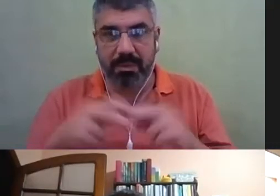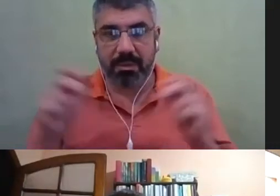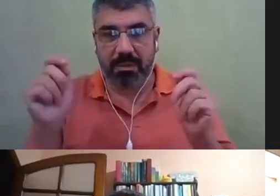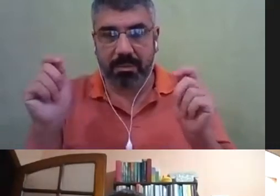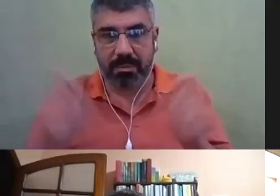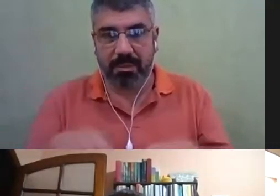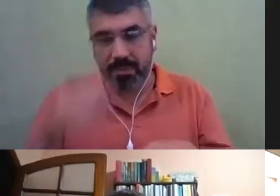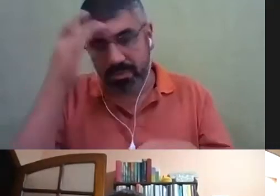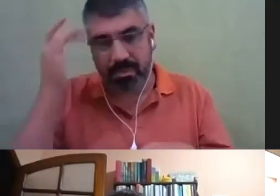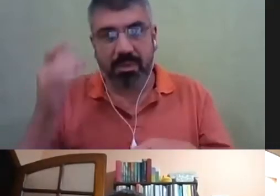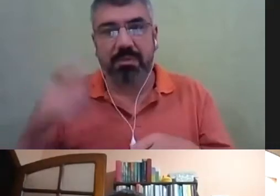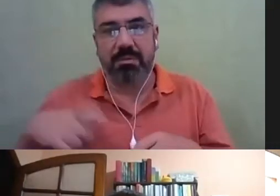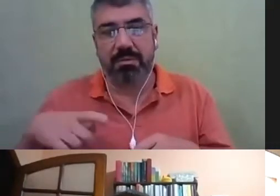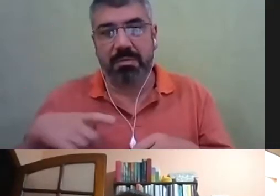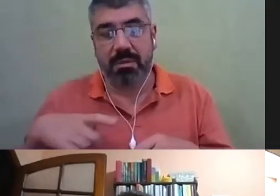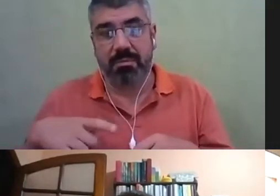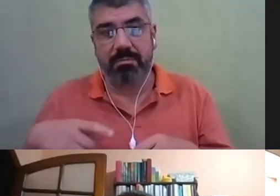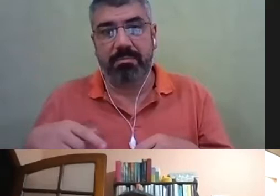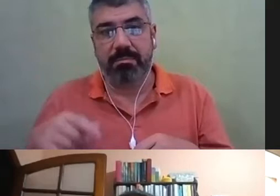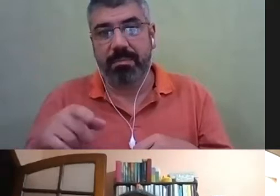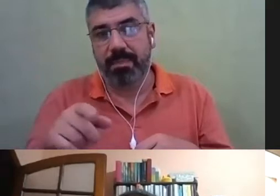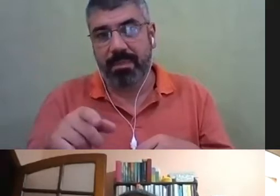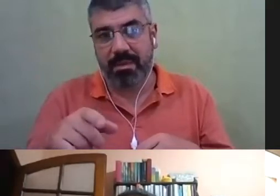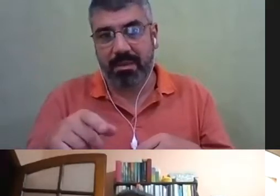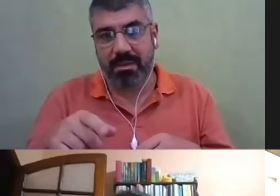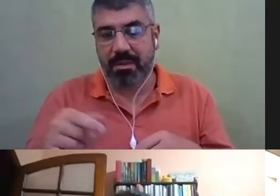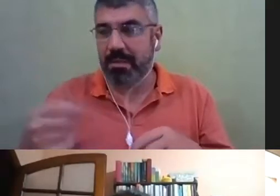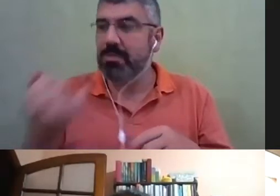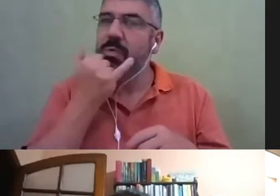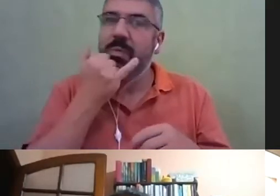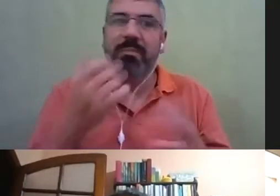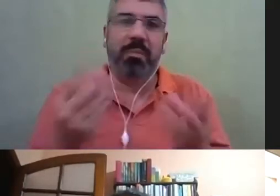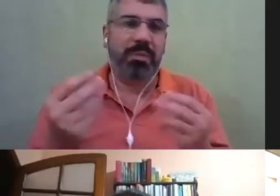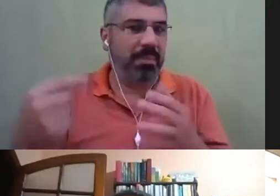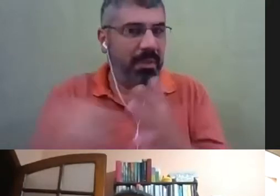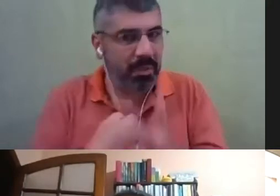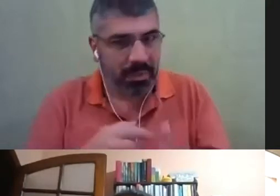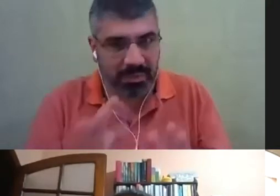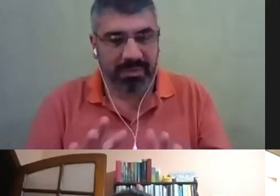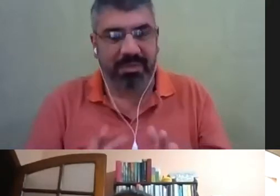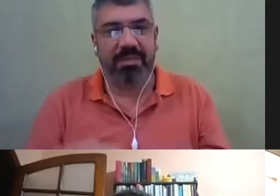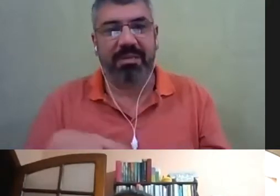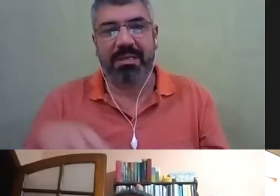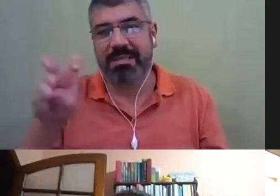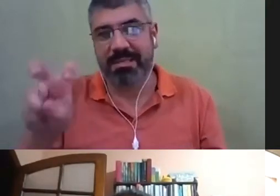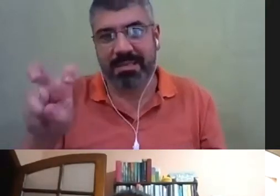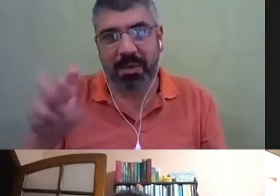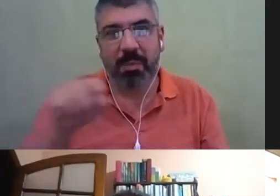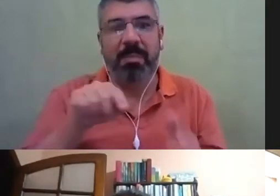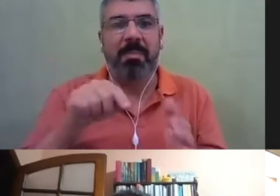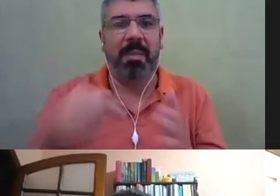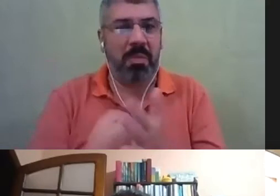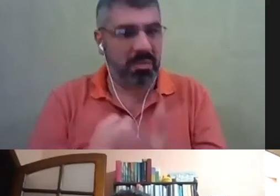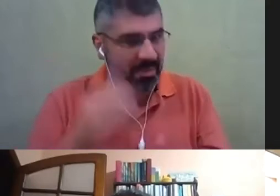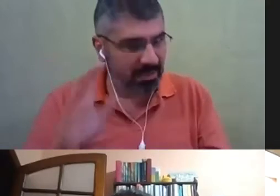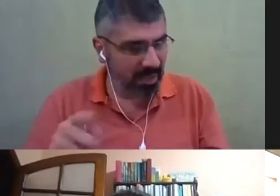to complement. I have too many questions, right? I've just made a list of about 5 questions I have to answer, so I need to catch up.